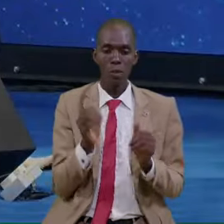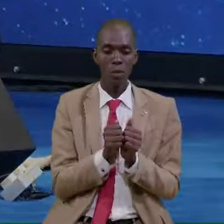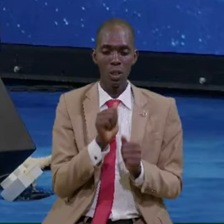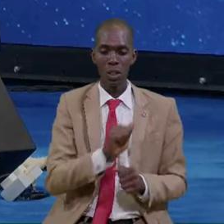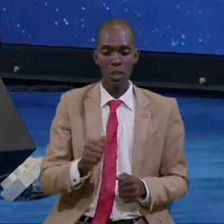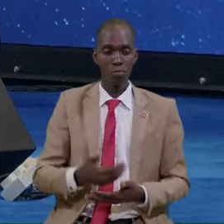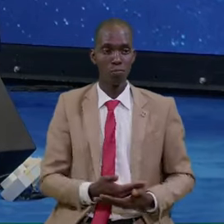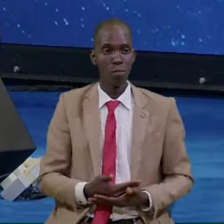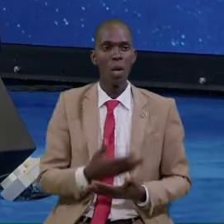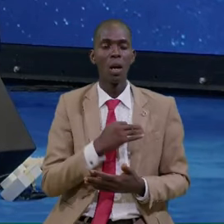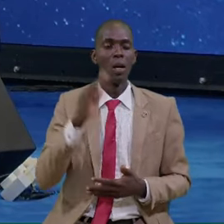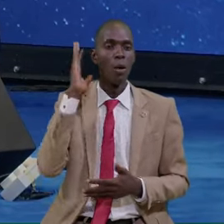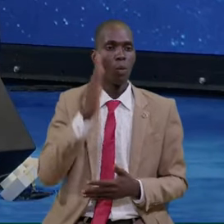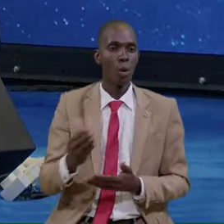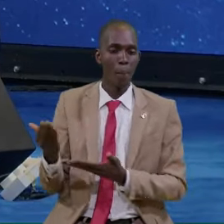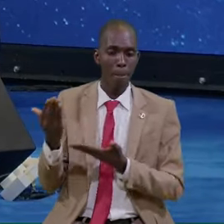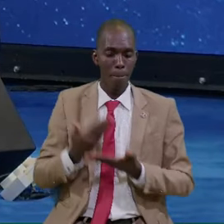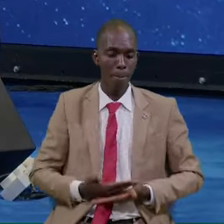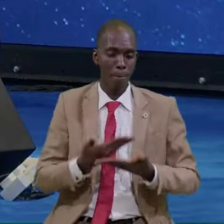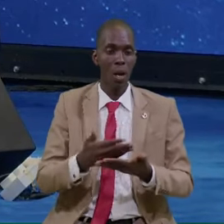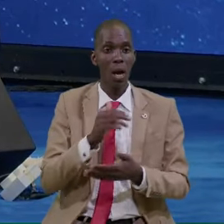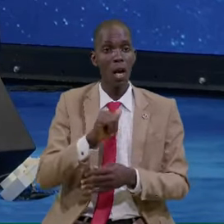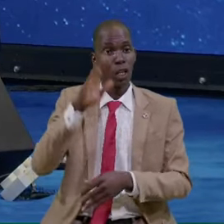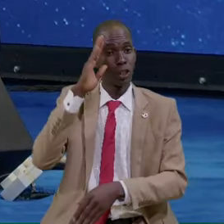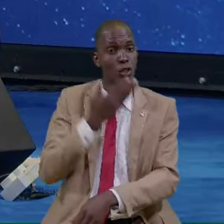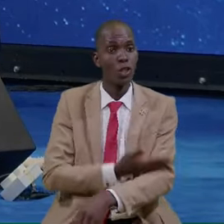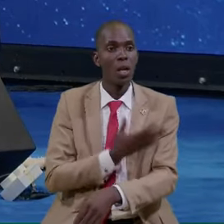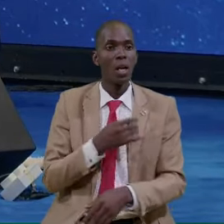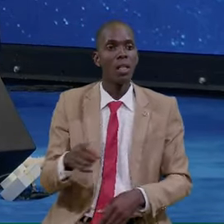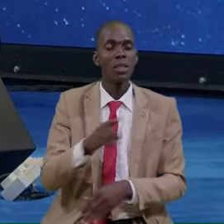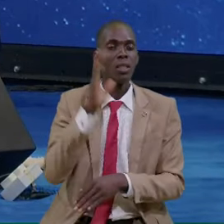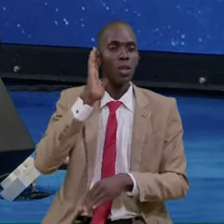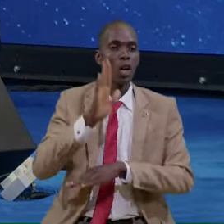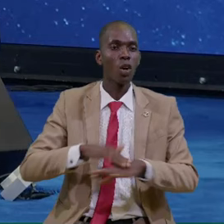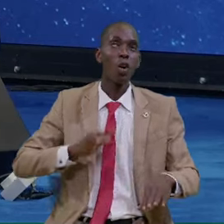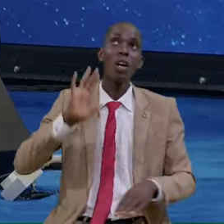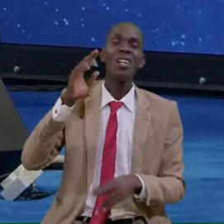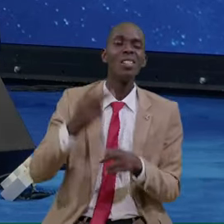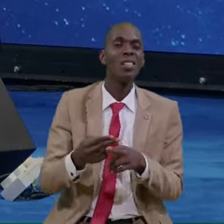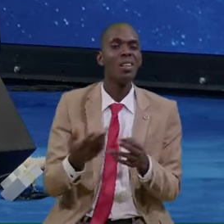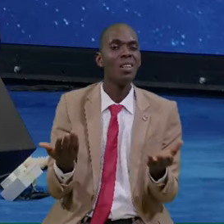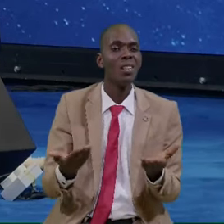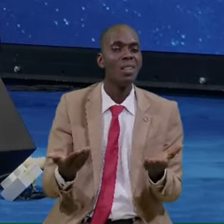shall bring forth a son, and they shall call his name